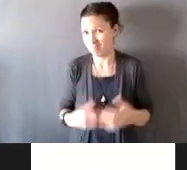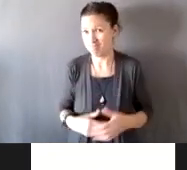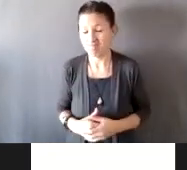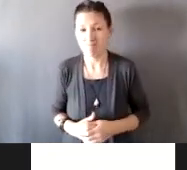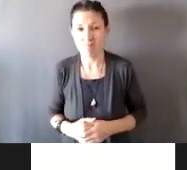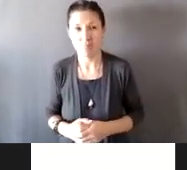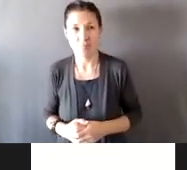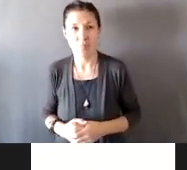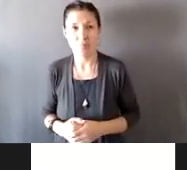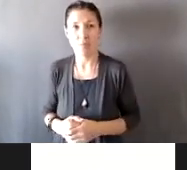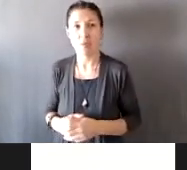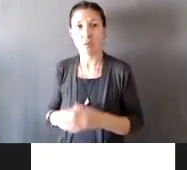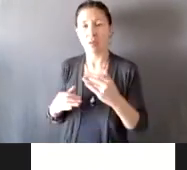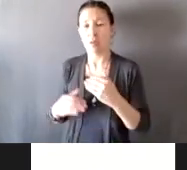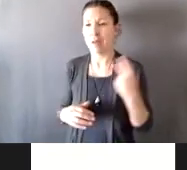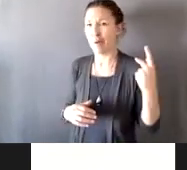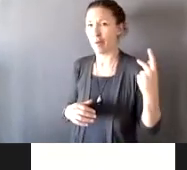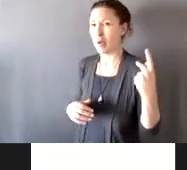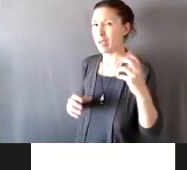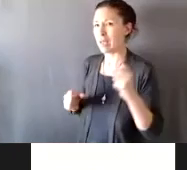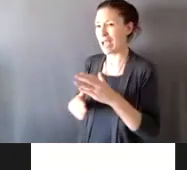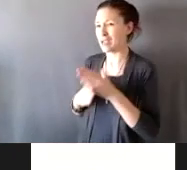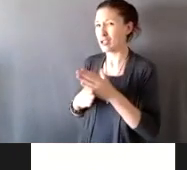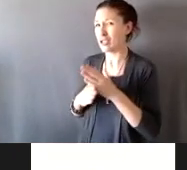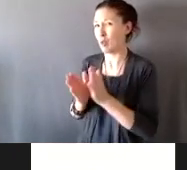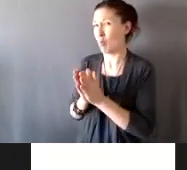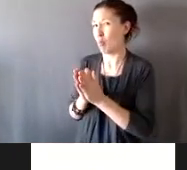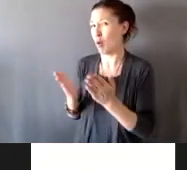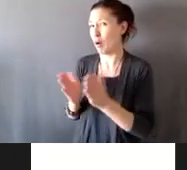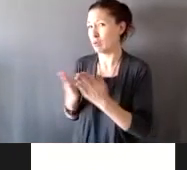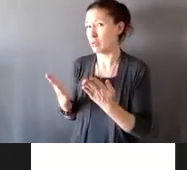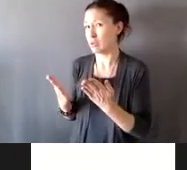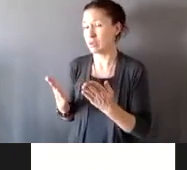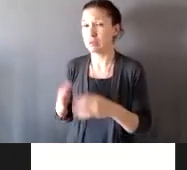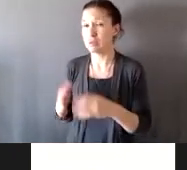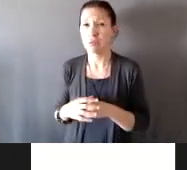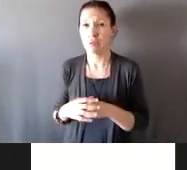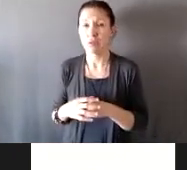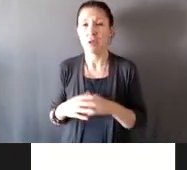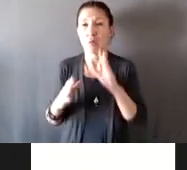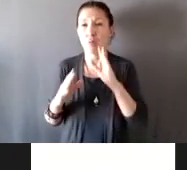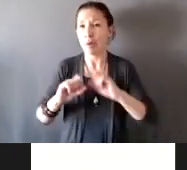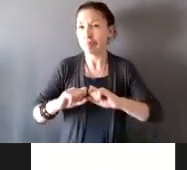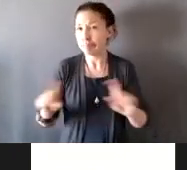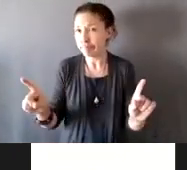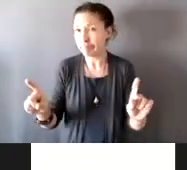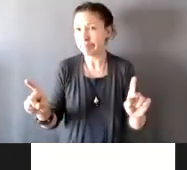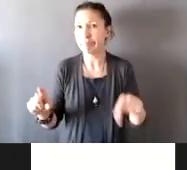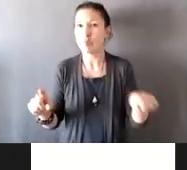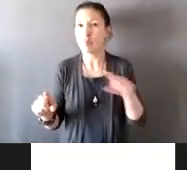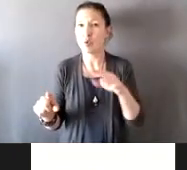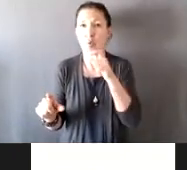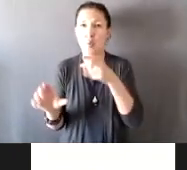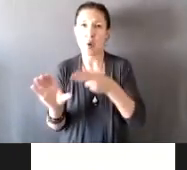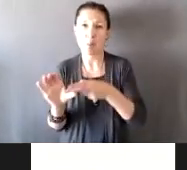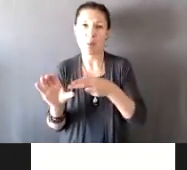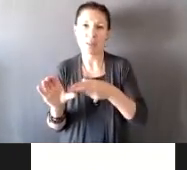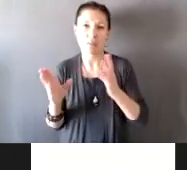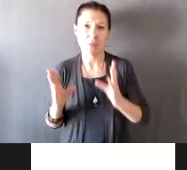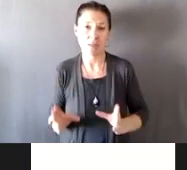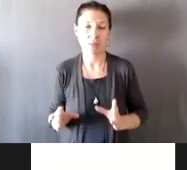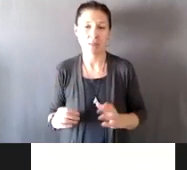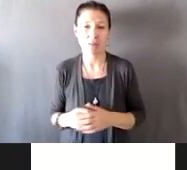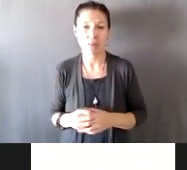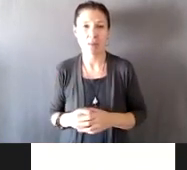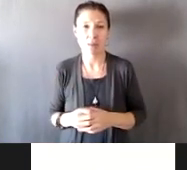And we can also share some book lists after the session, including some ones that Lingji